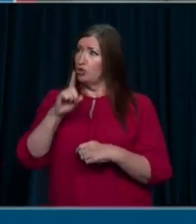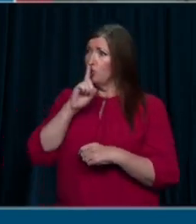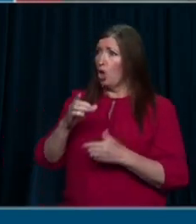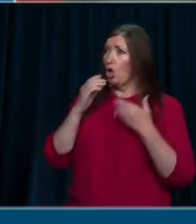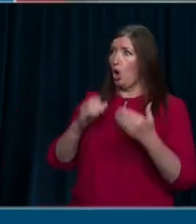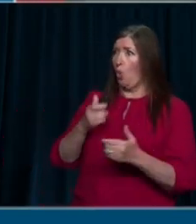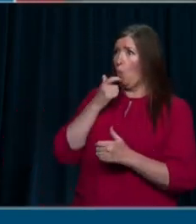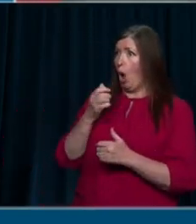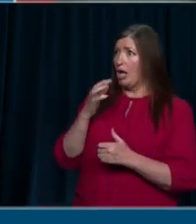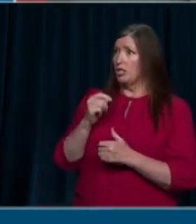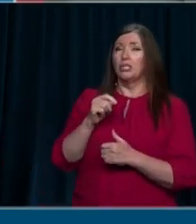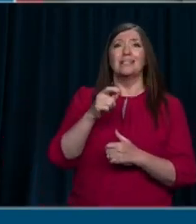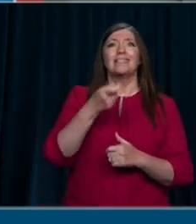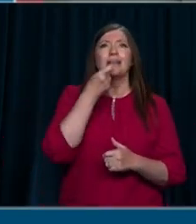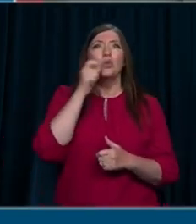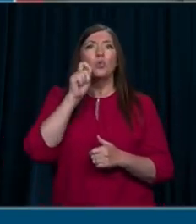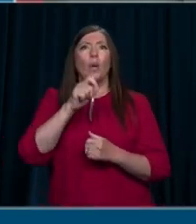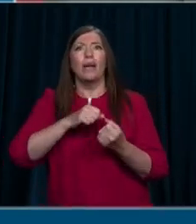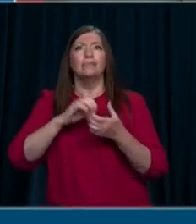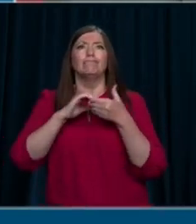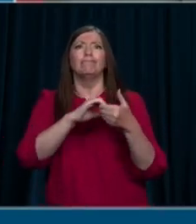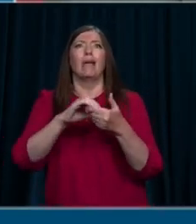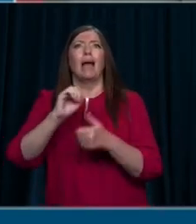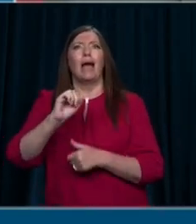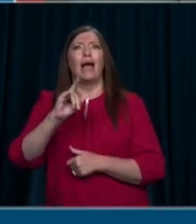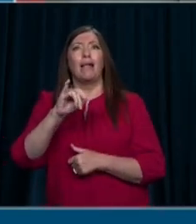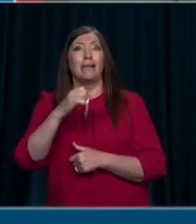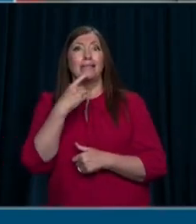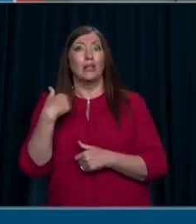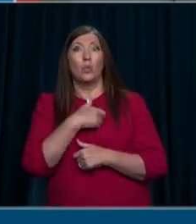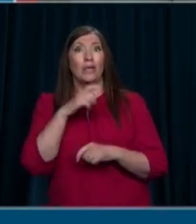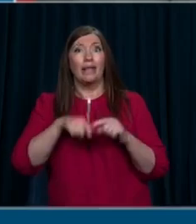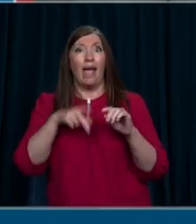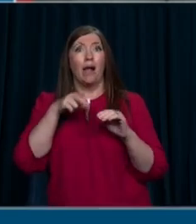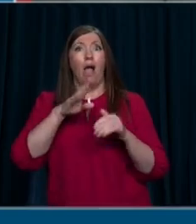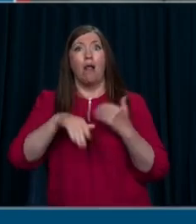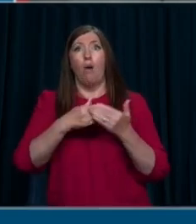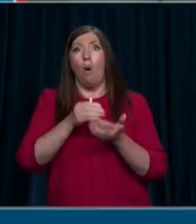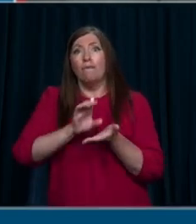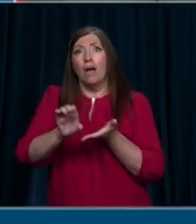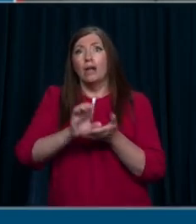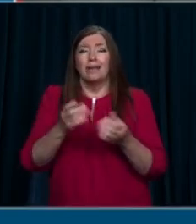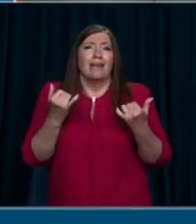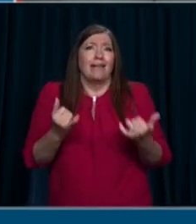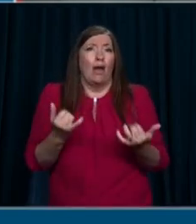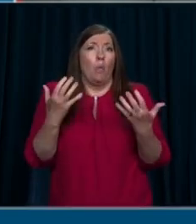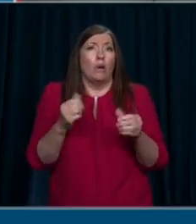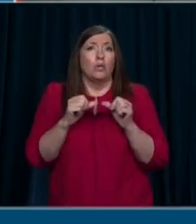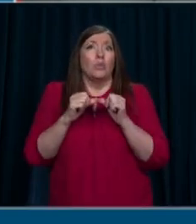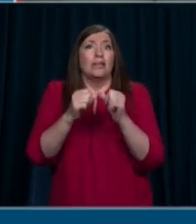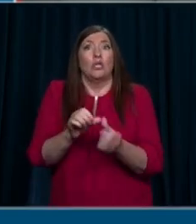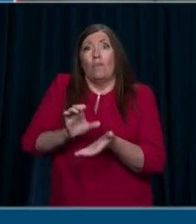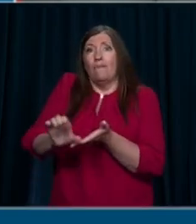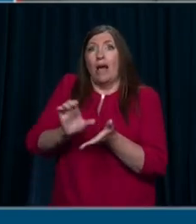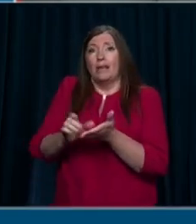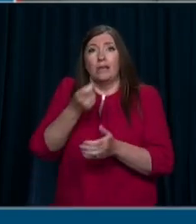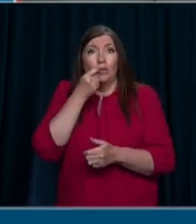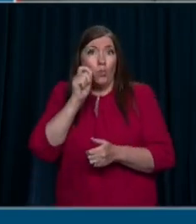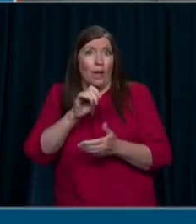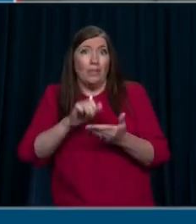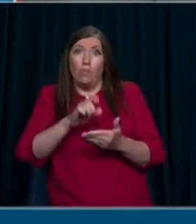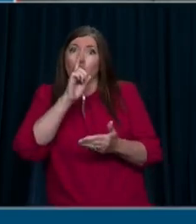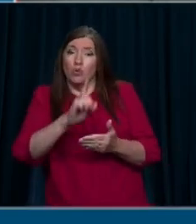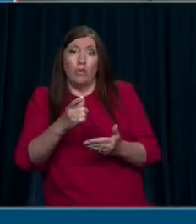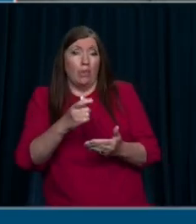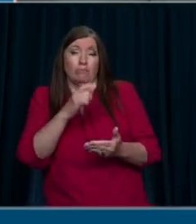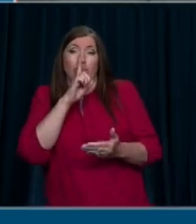called Ukraine allies, and he said that we can't cut off funding immediately, and he said he wanted to continue funding them. That was the truth.